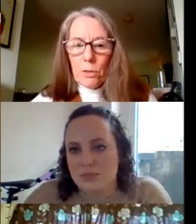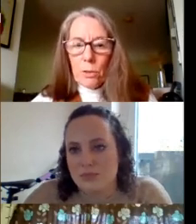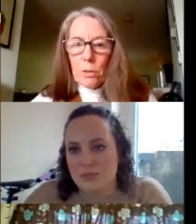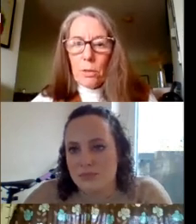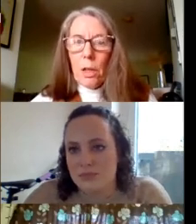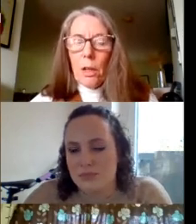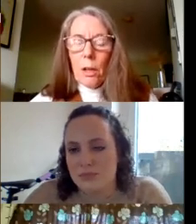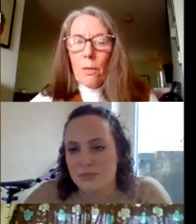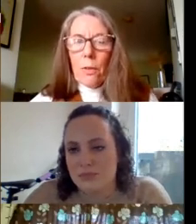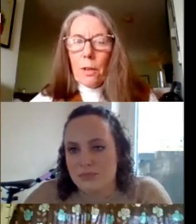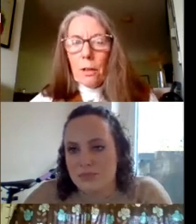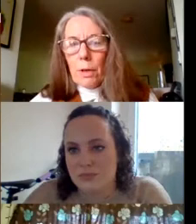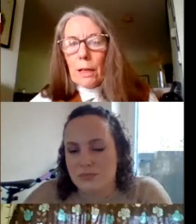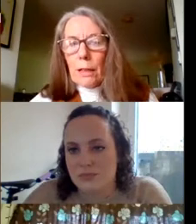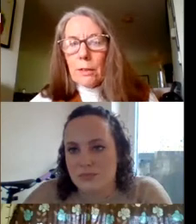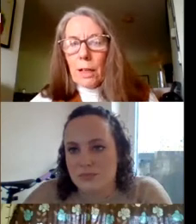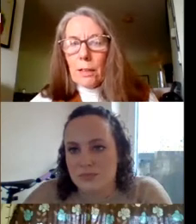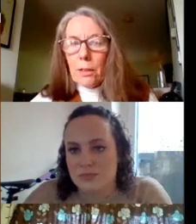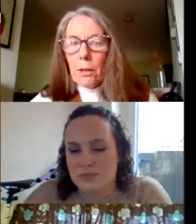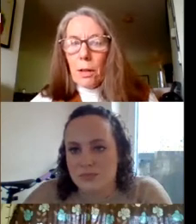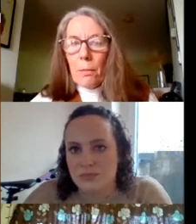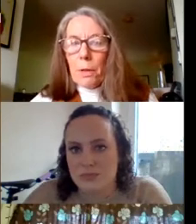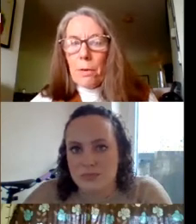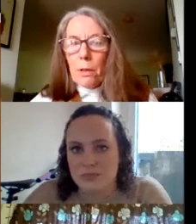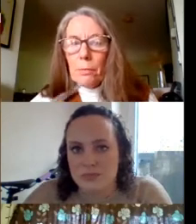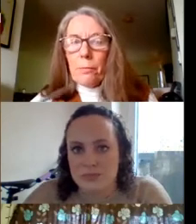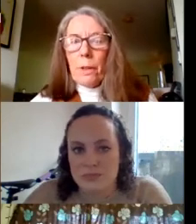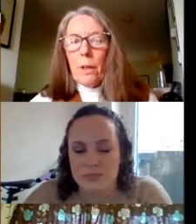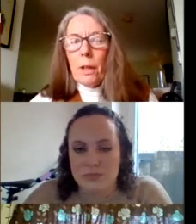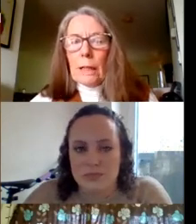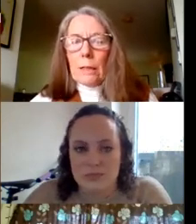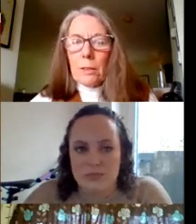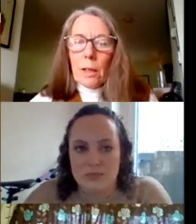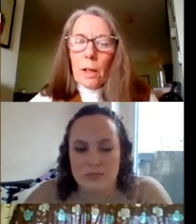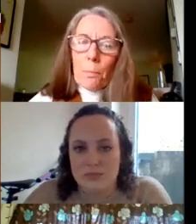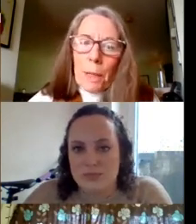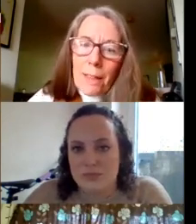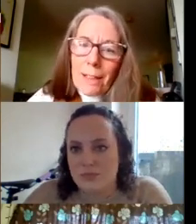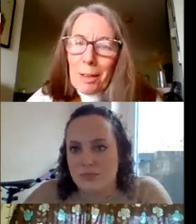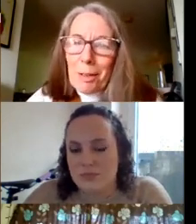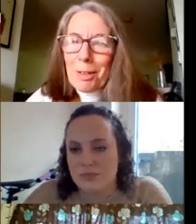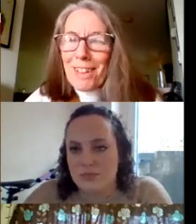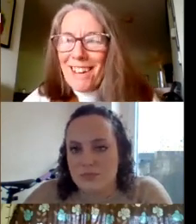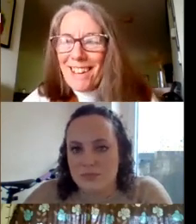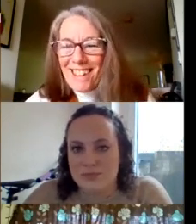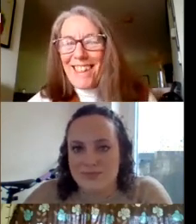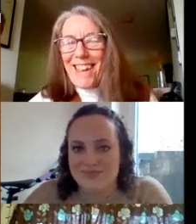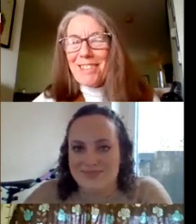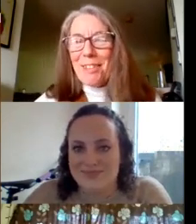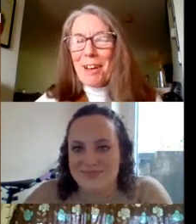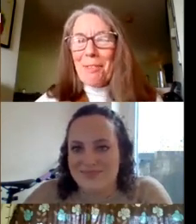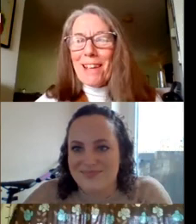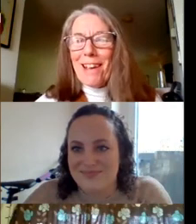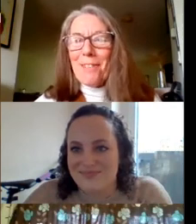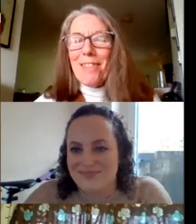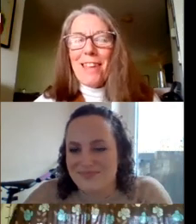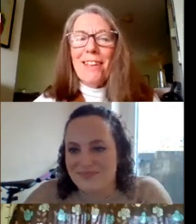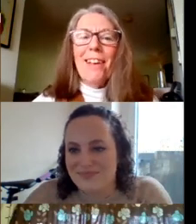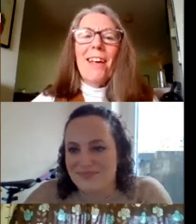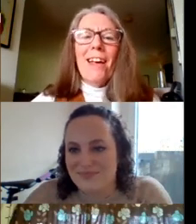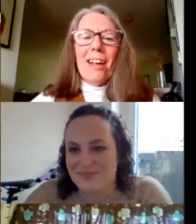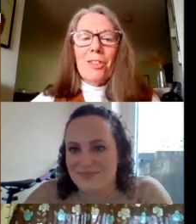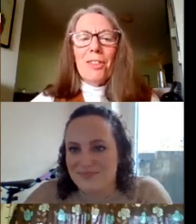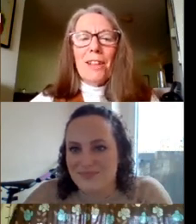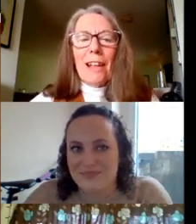patient. On the right hand side, it's a mirror, and it's a lot bigger than it looks. There, it's quite a big heavy